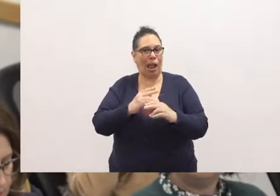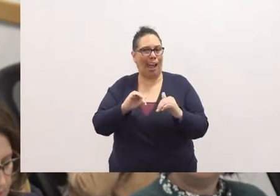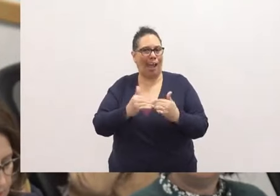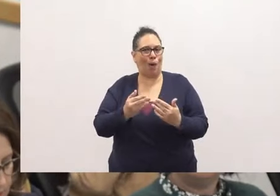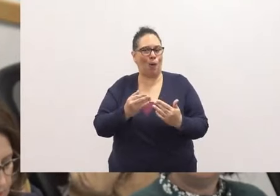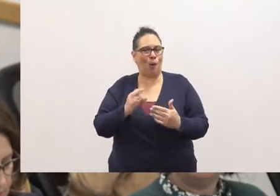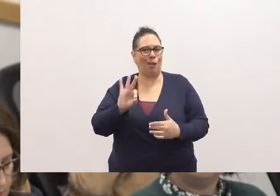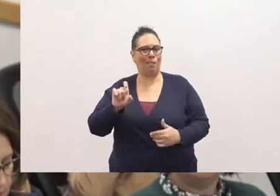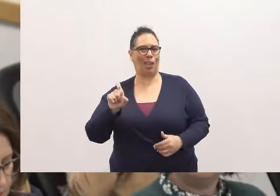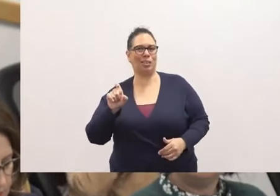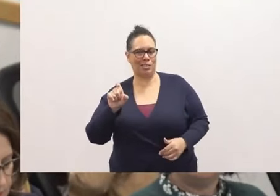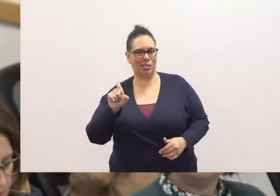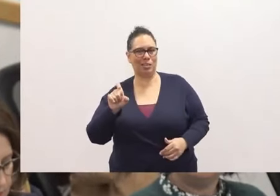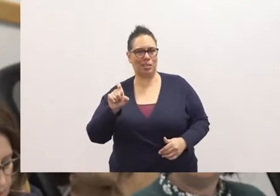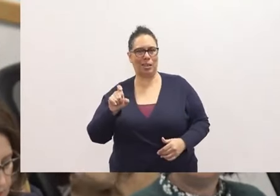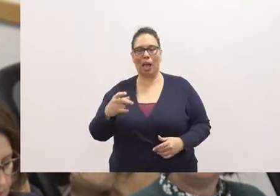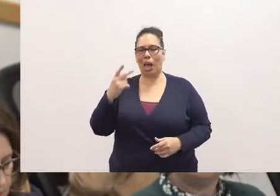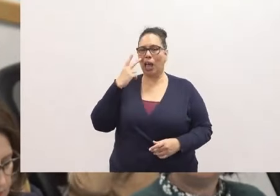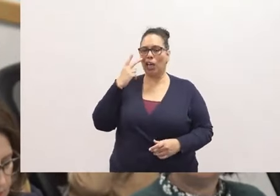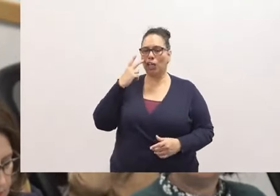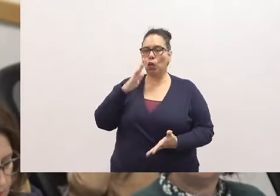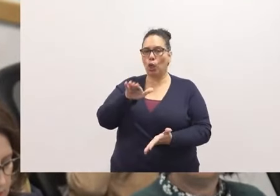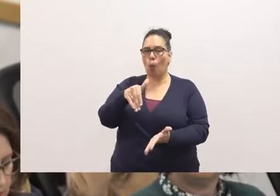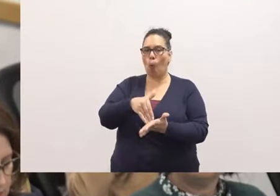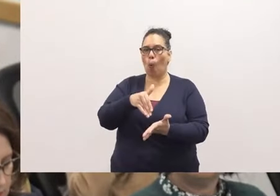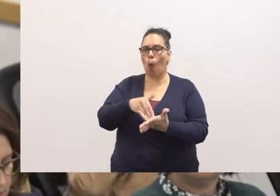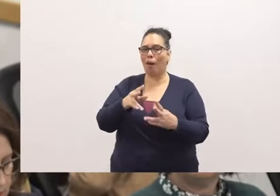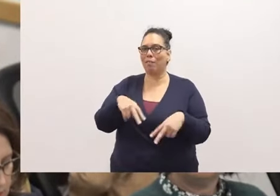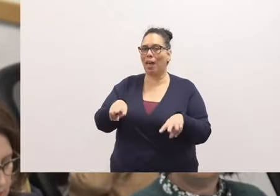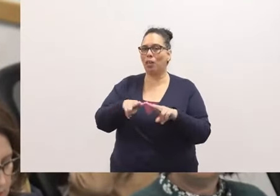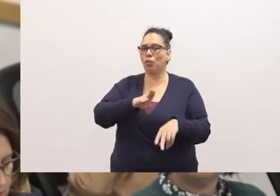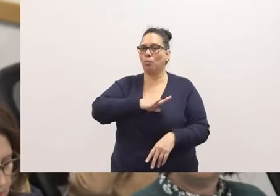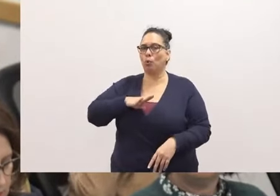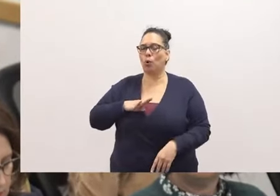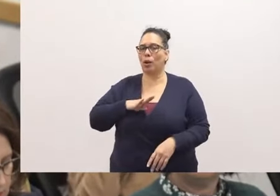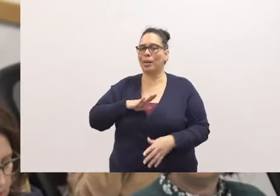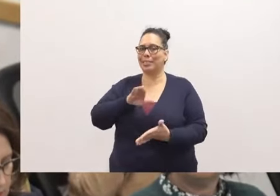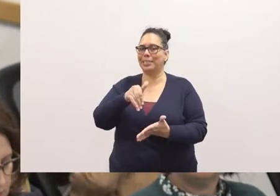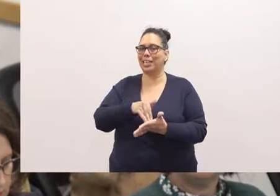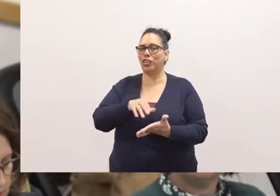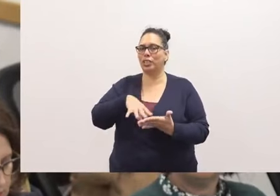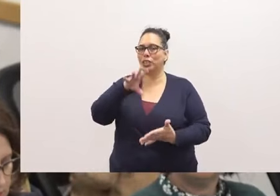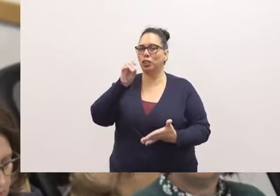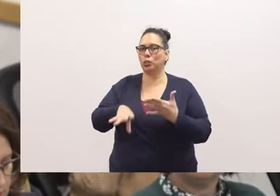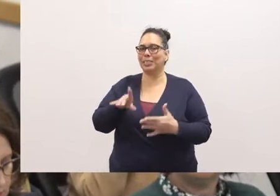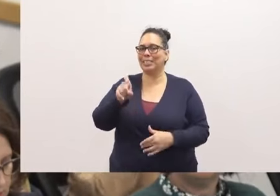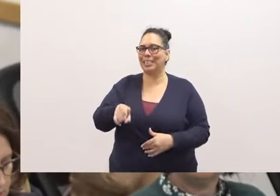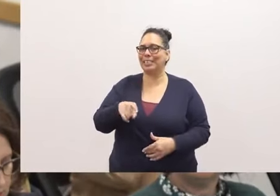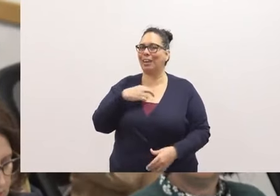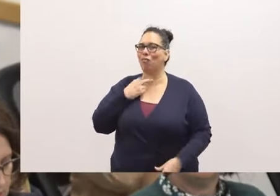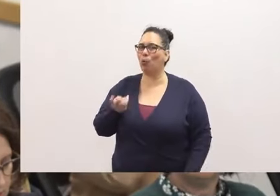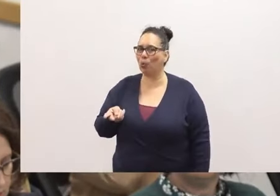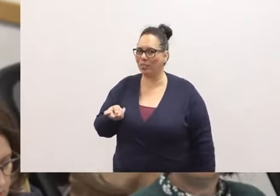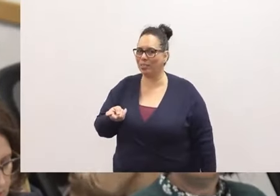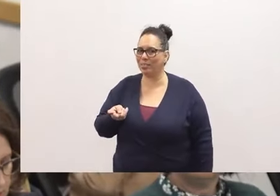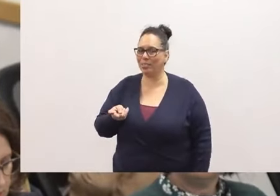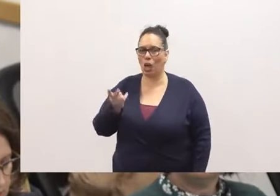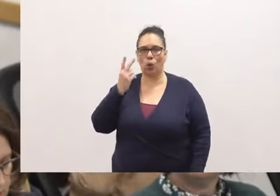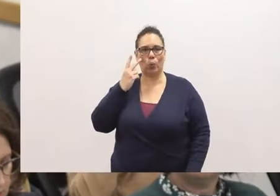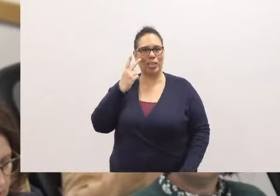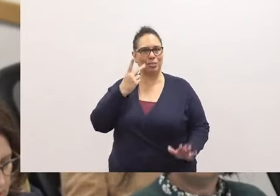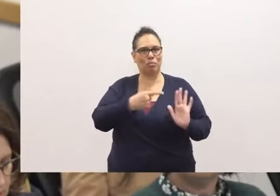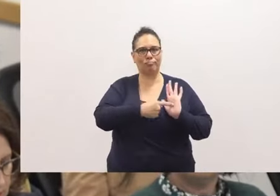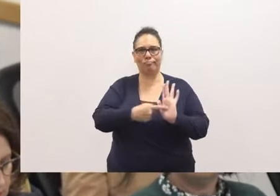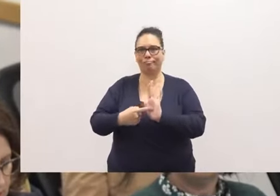this. You know, and if you look at the core values of this board, it includes centering student needs and voice, which I think we saw in display,